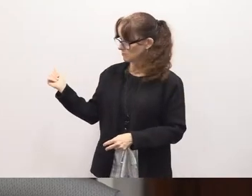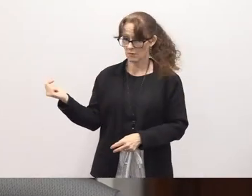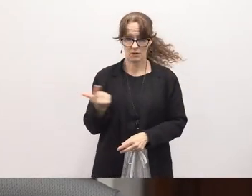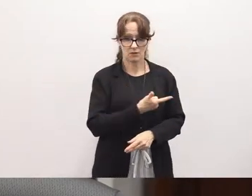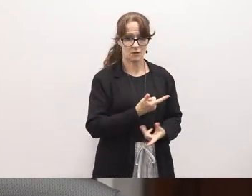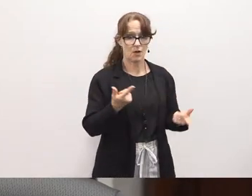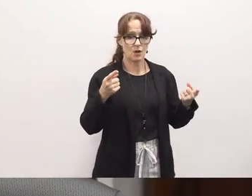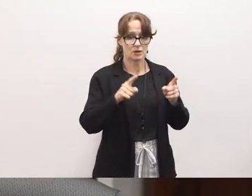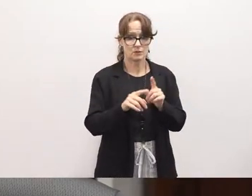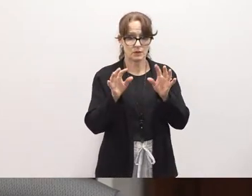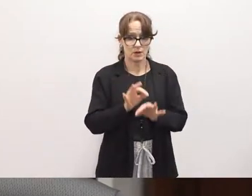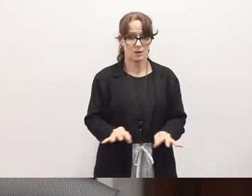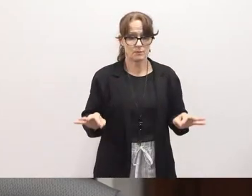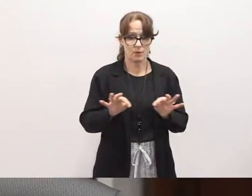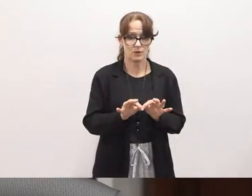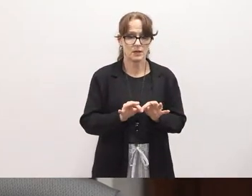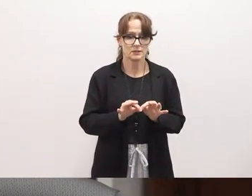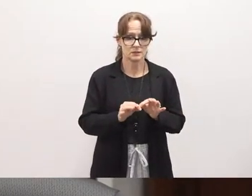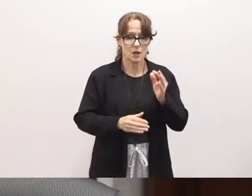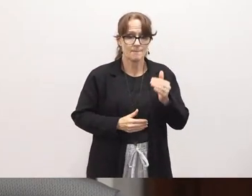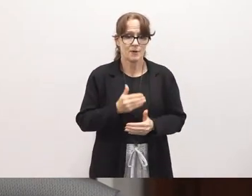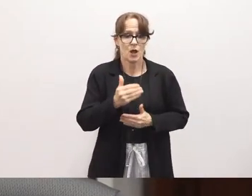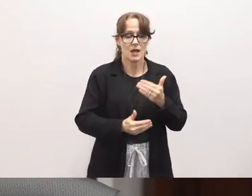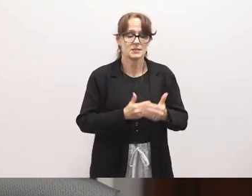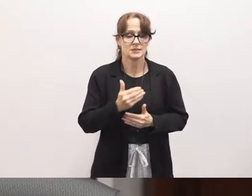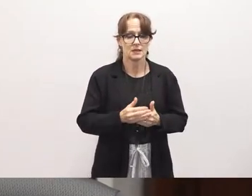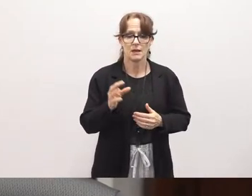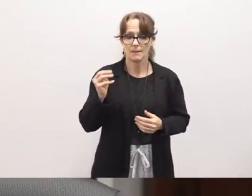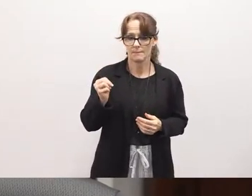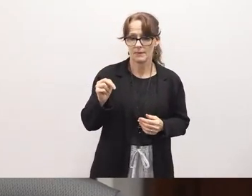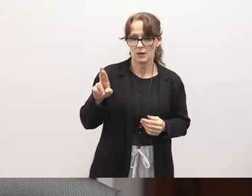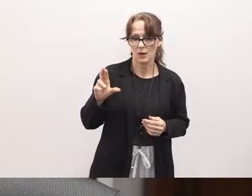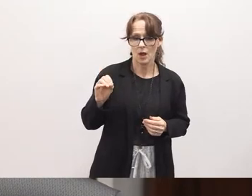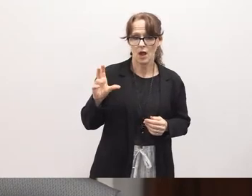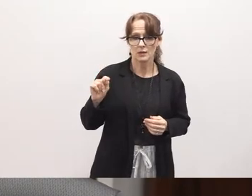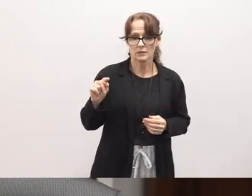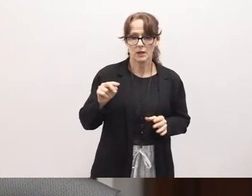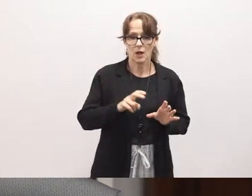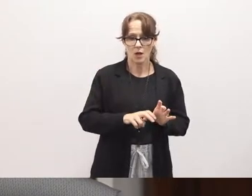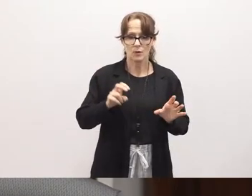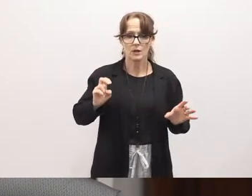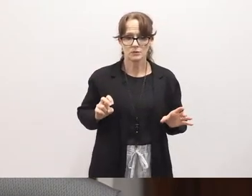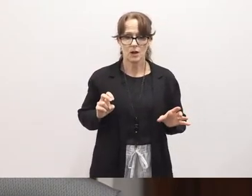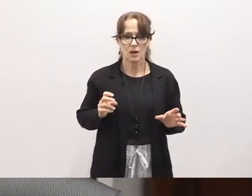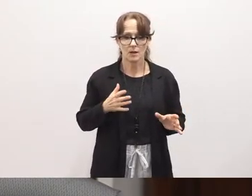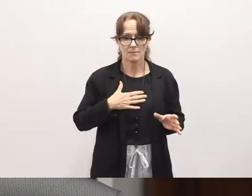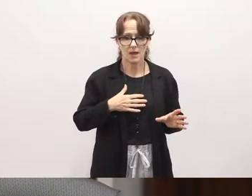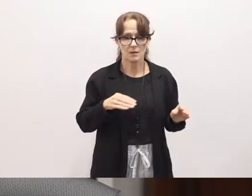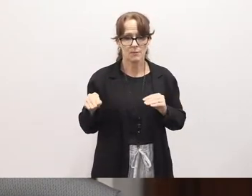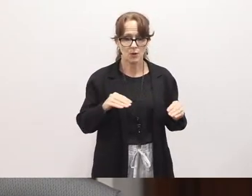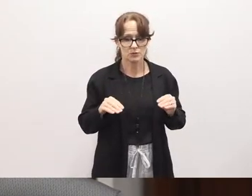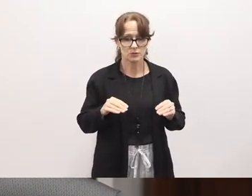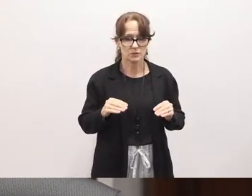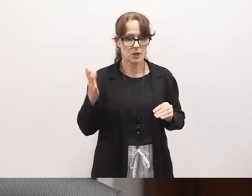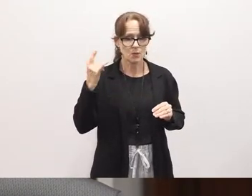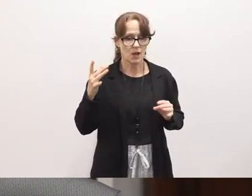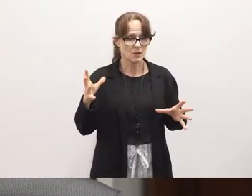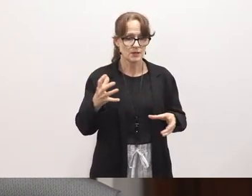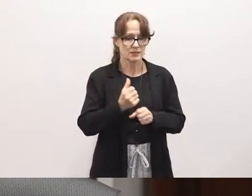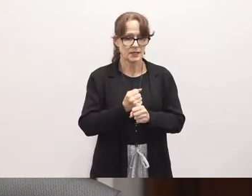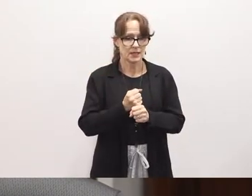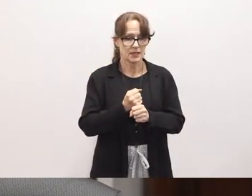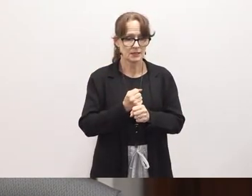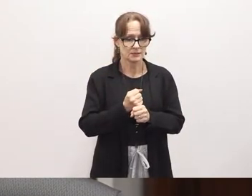agree are important to us. And so process-wise, Mr. Otto, I'll withdraw my motion because we didn't receive this